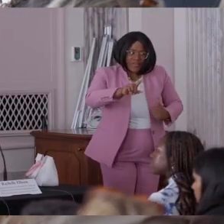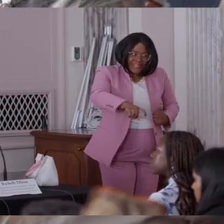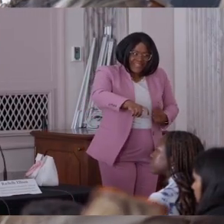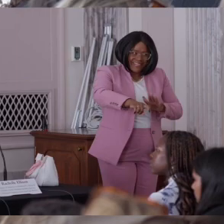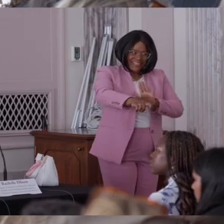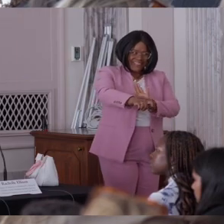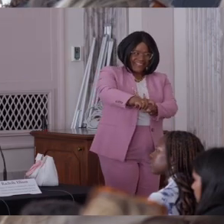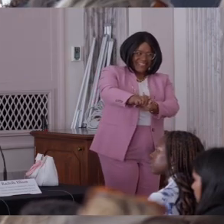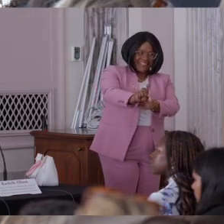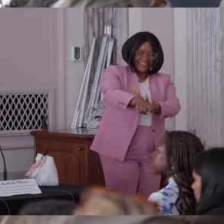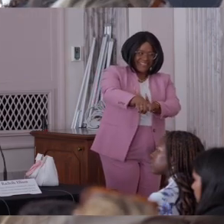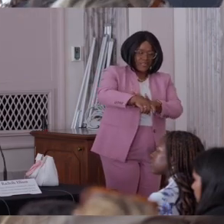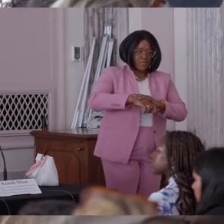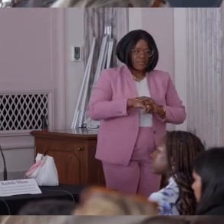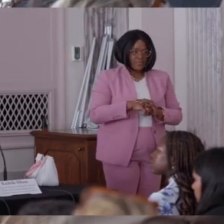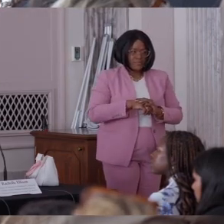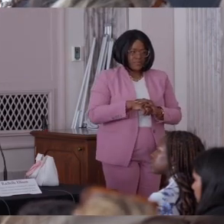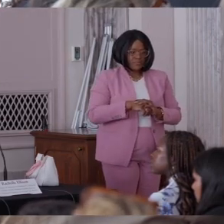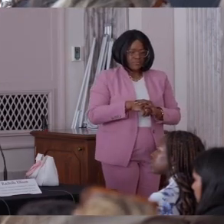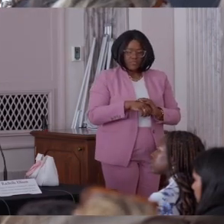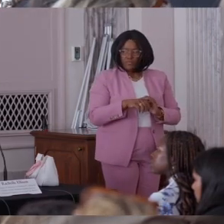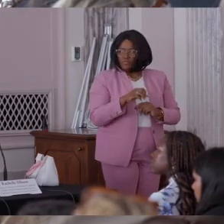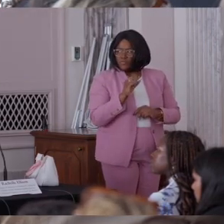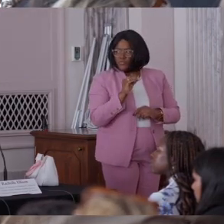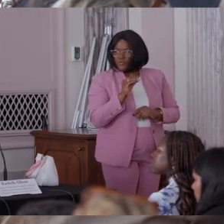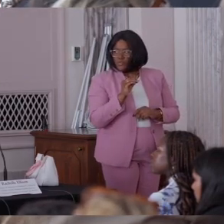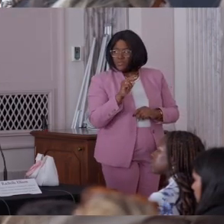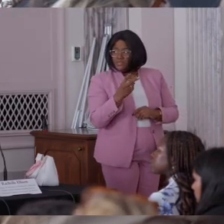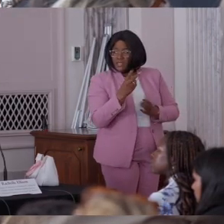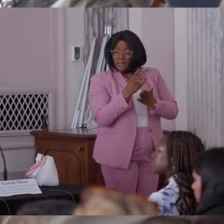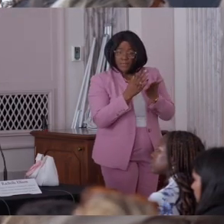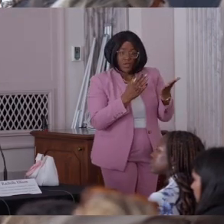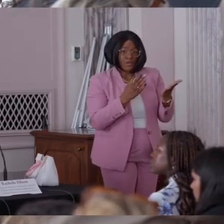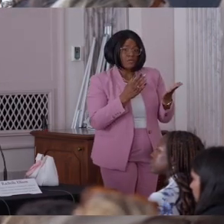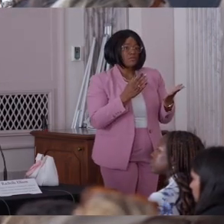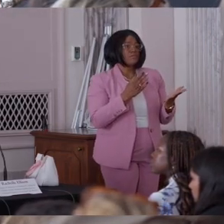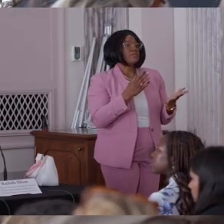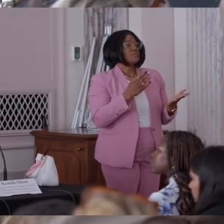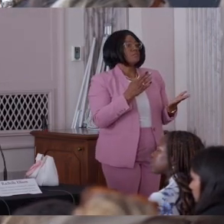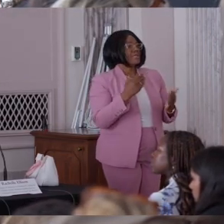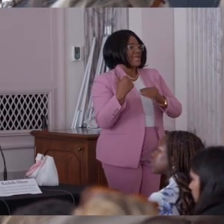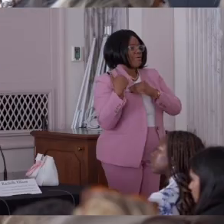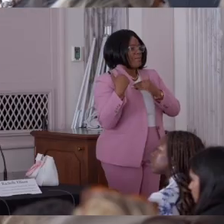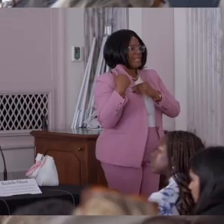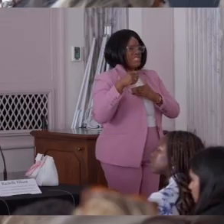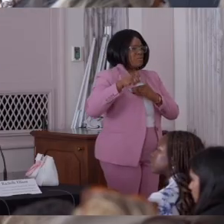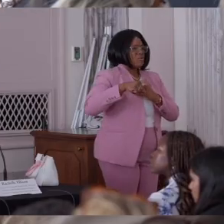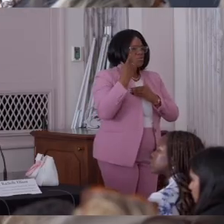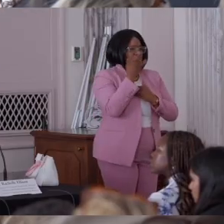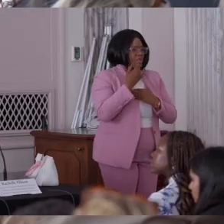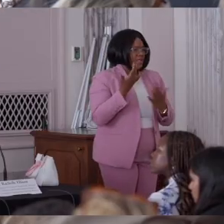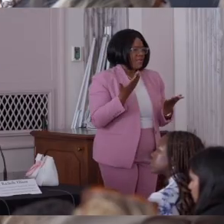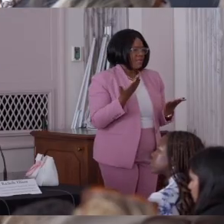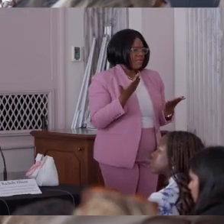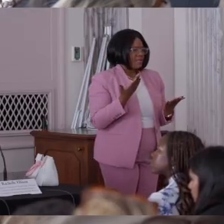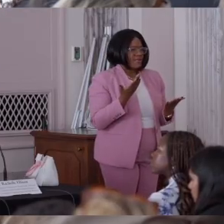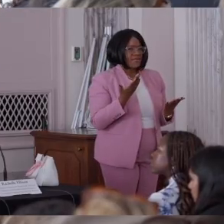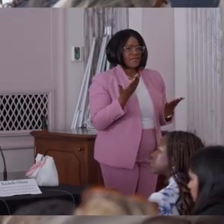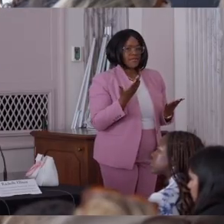So the second part of what accountability is supposed to be